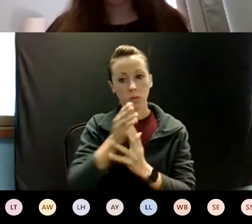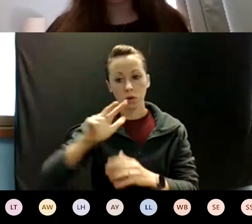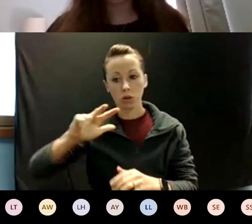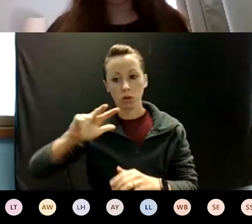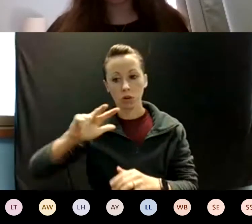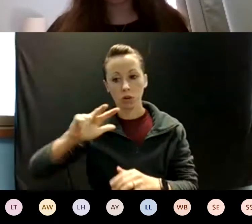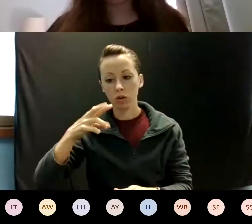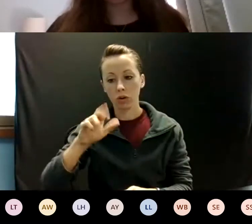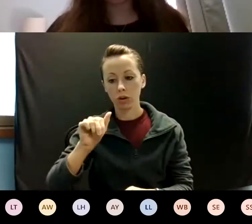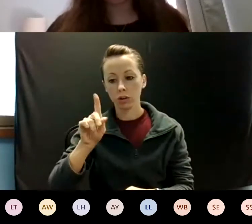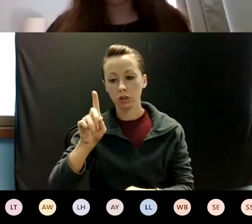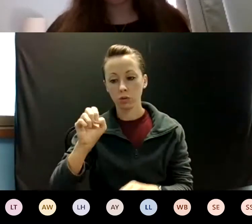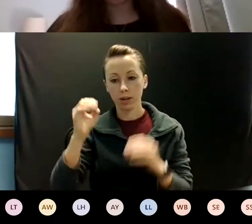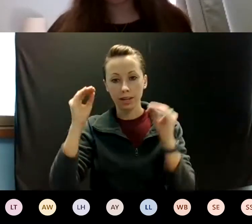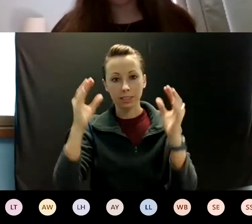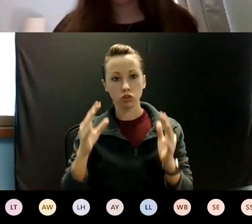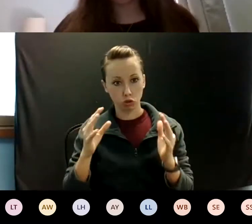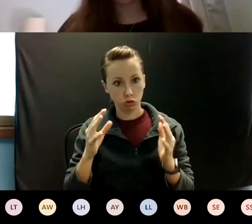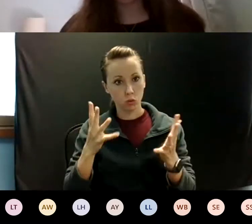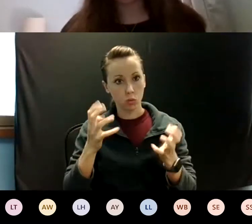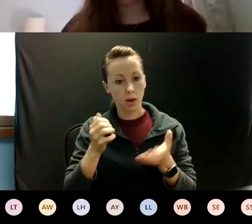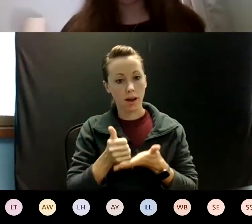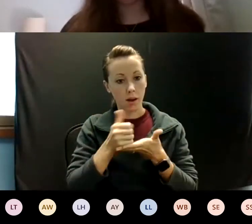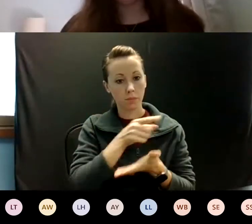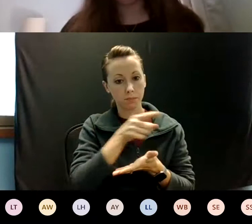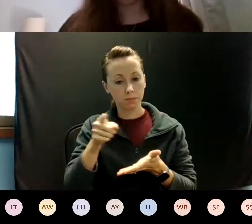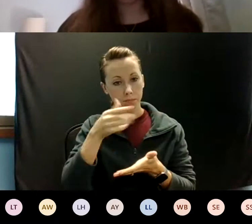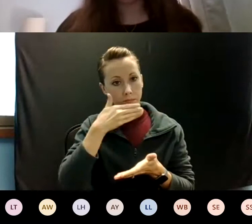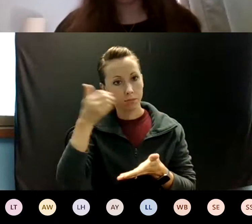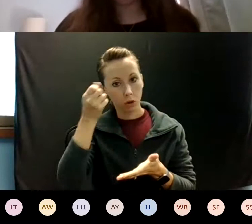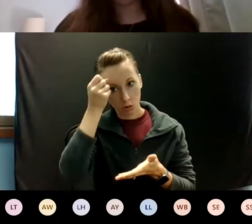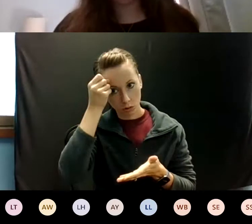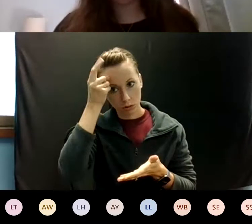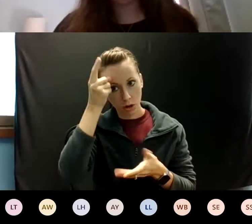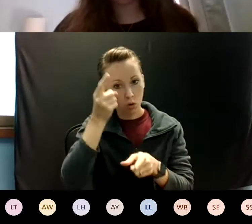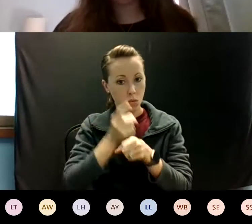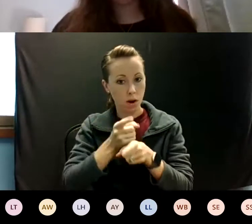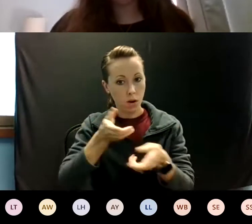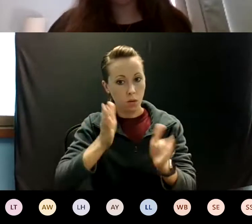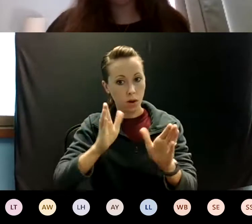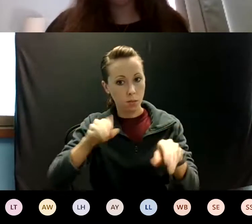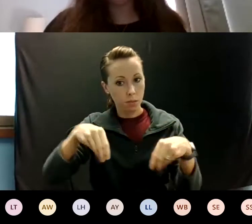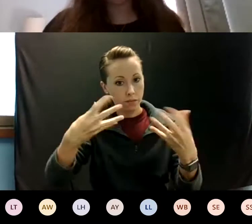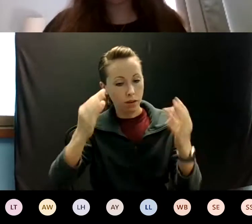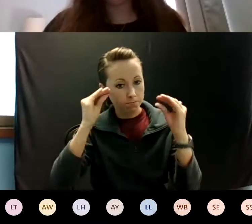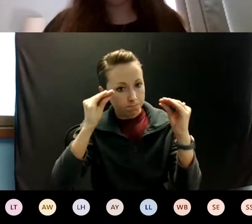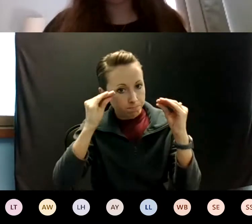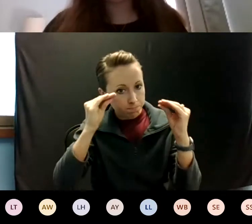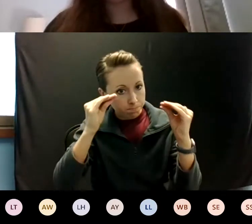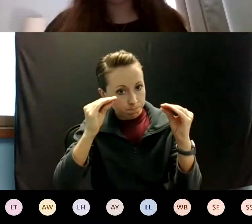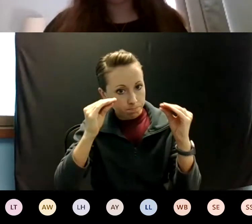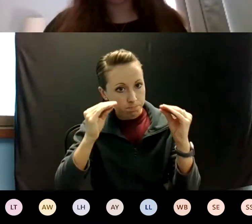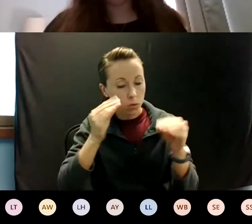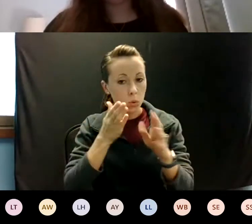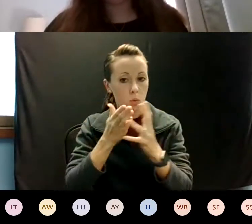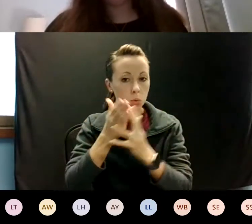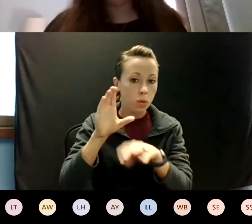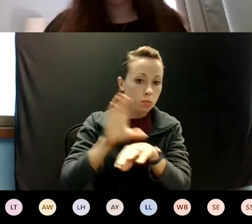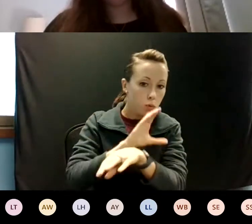them better understand the right ways to provide instruction in a remote setting, digital, virtual, however you want to say